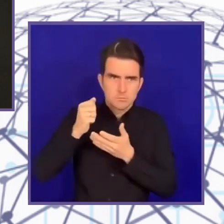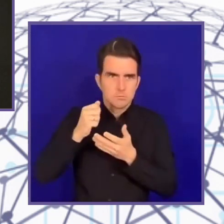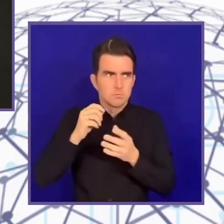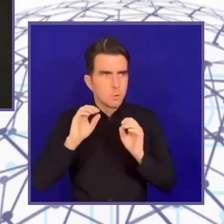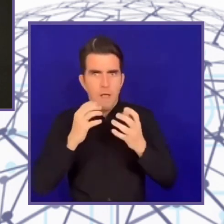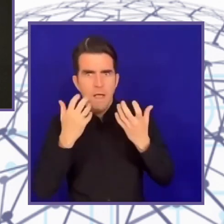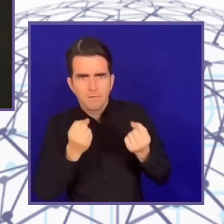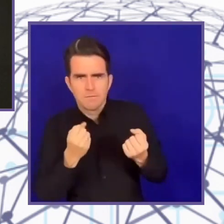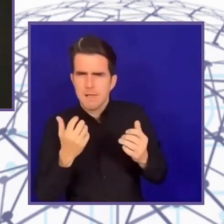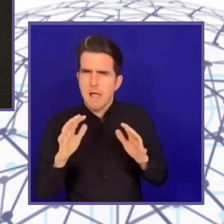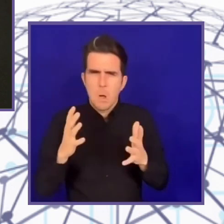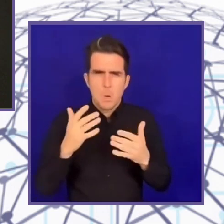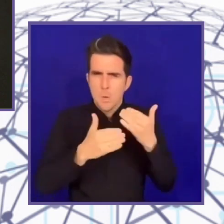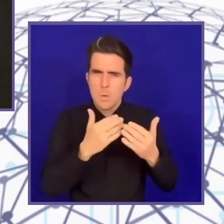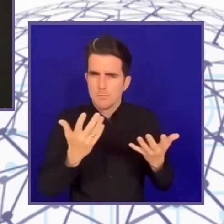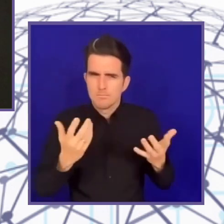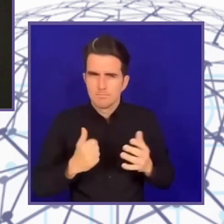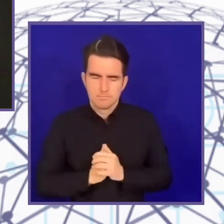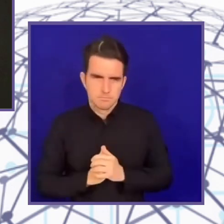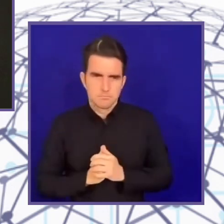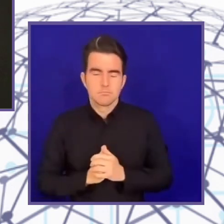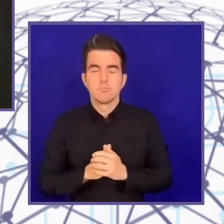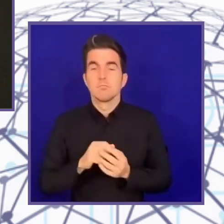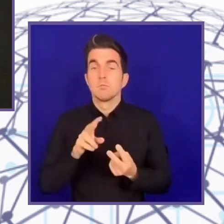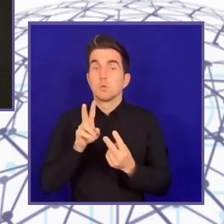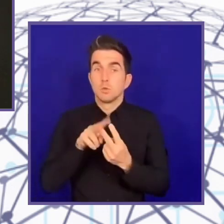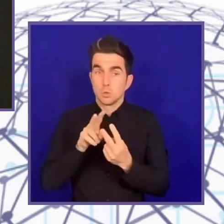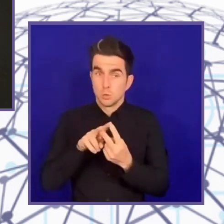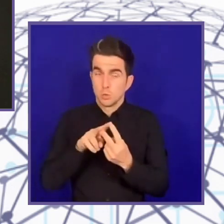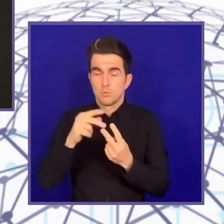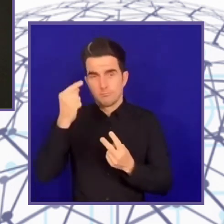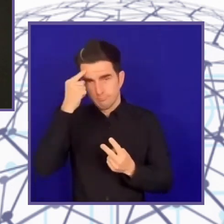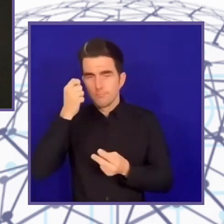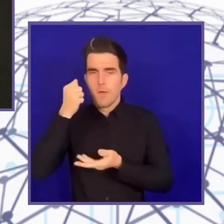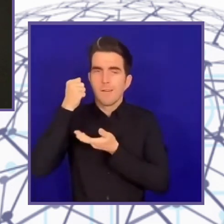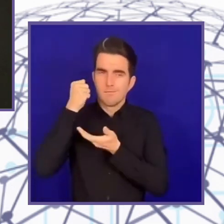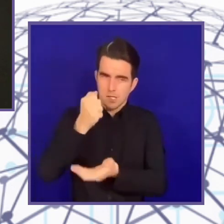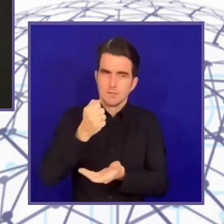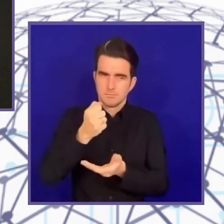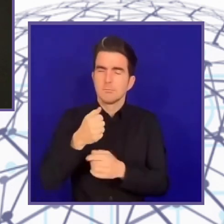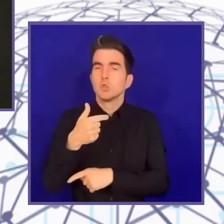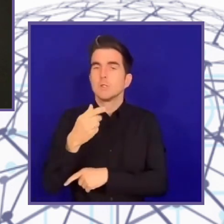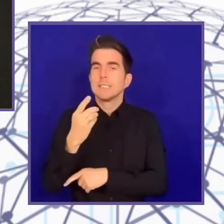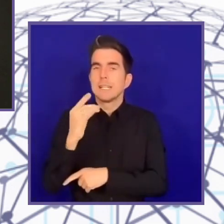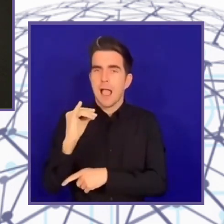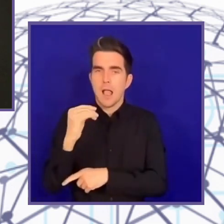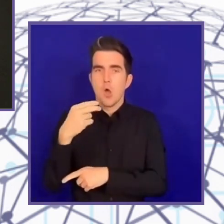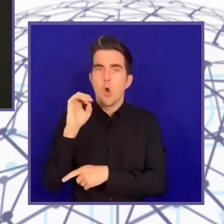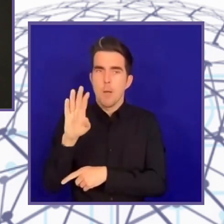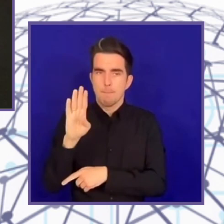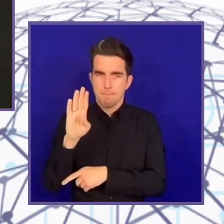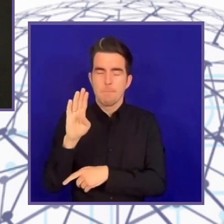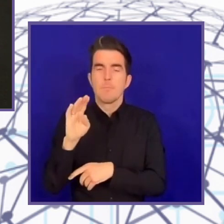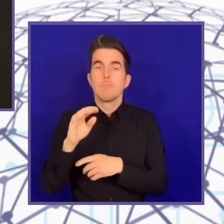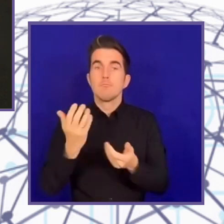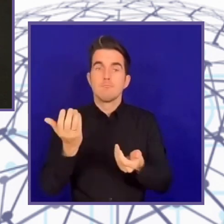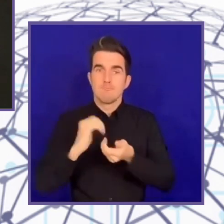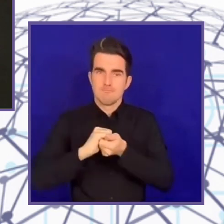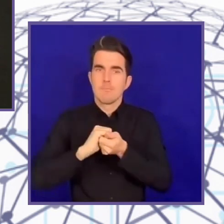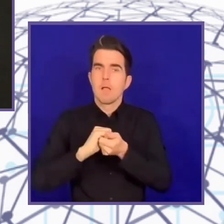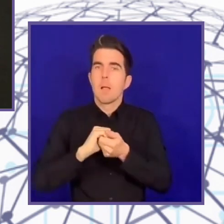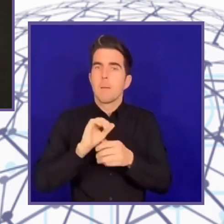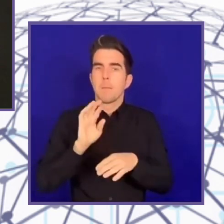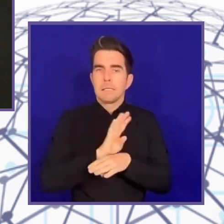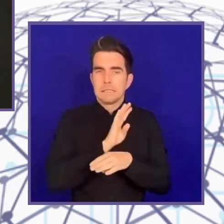does not stay with us and is distributed across, I think, 70 partners last time in 40 countries. Many of